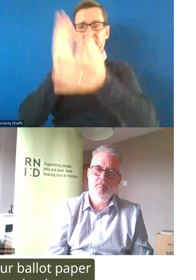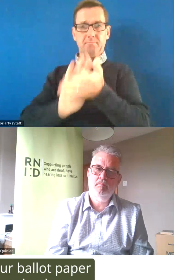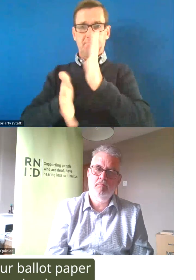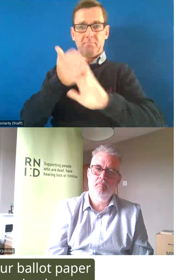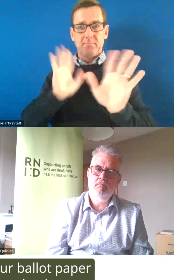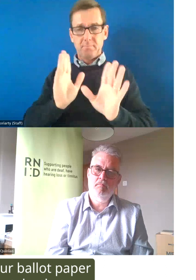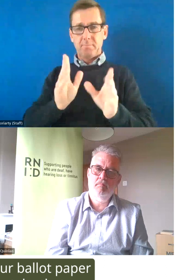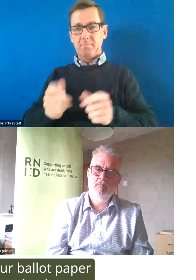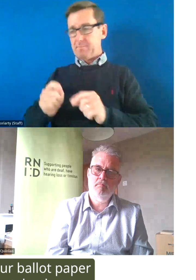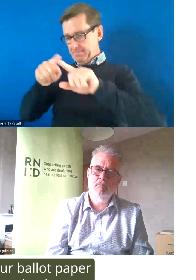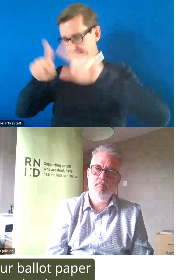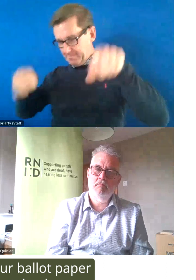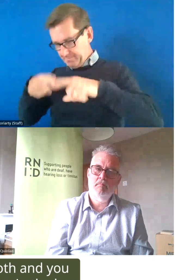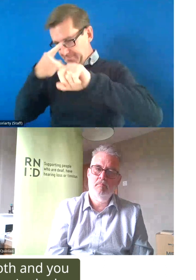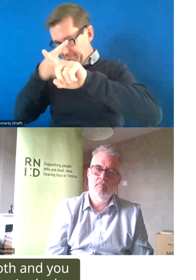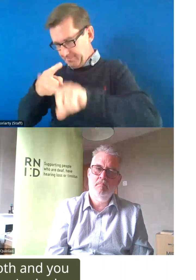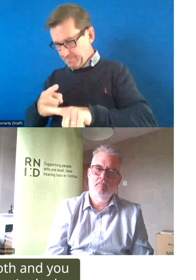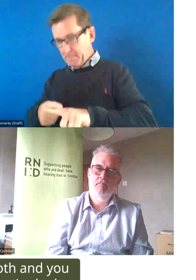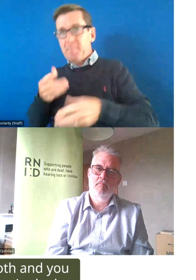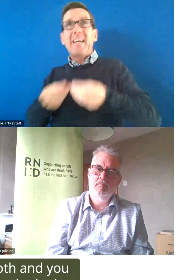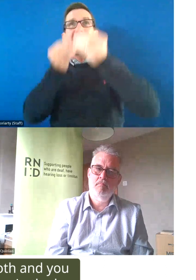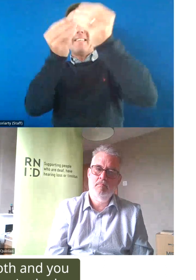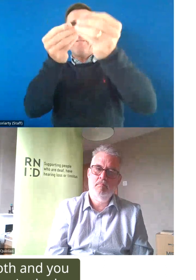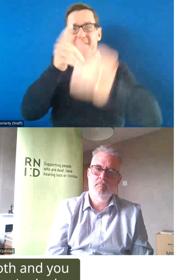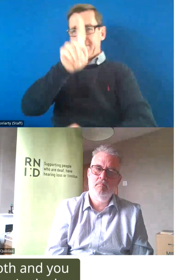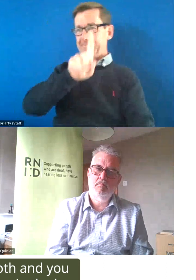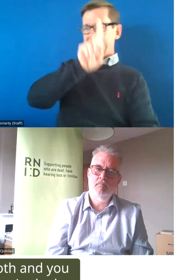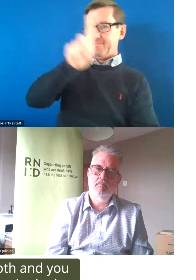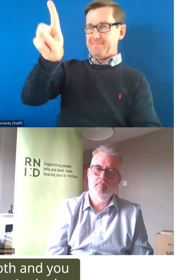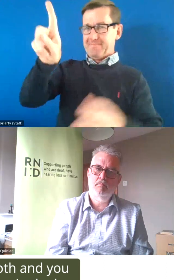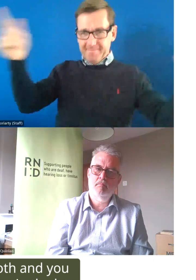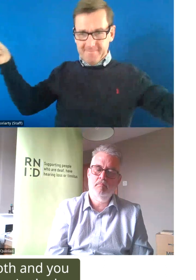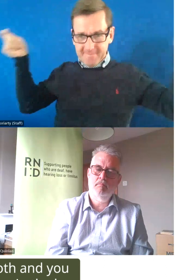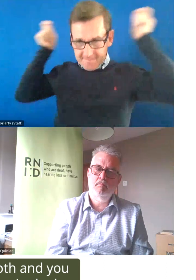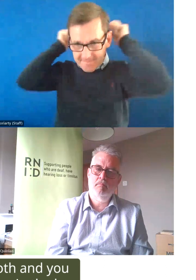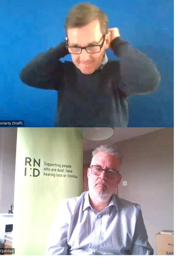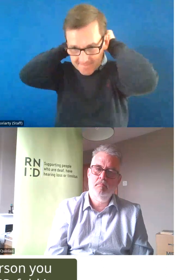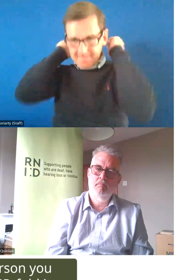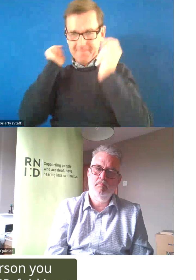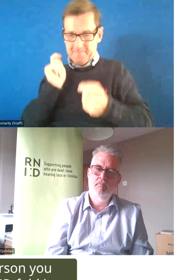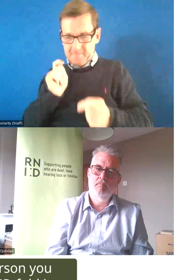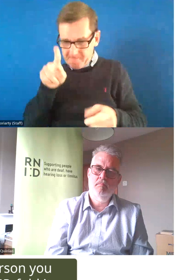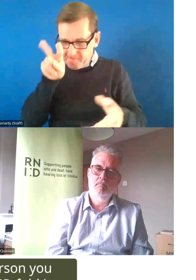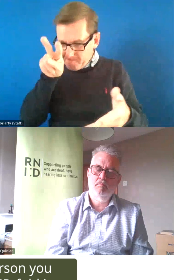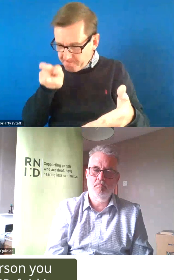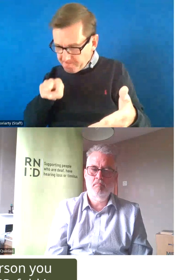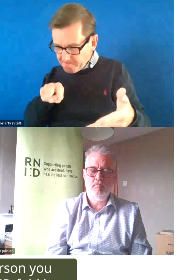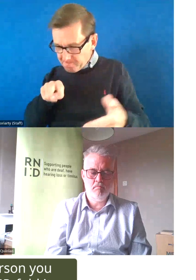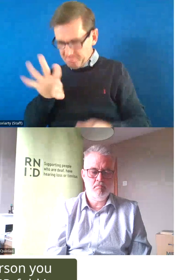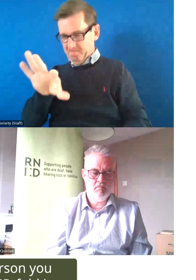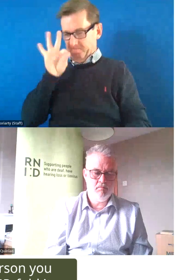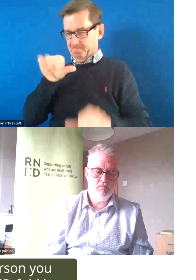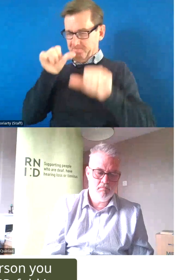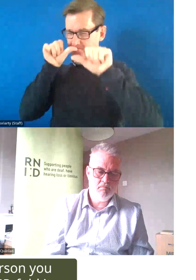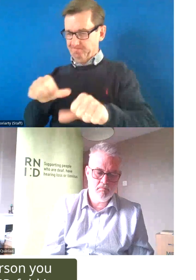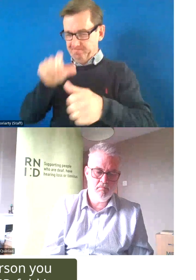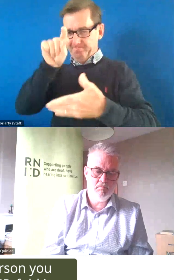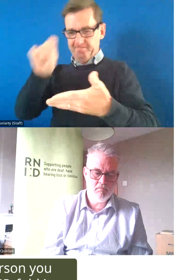you your ballot paper and you can then take that into a polling booth and you can mark your cross in the box next to the person you want to be your